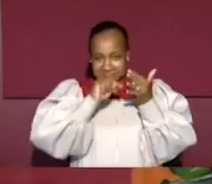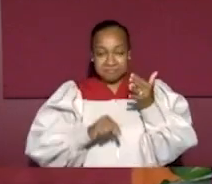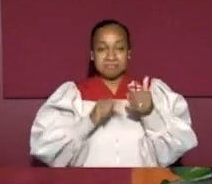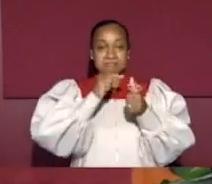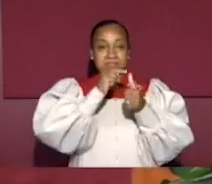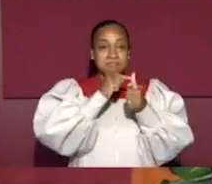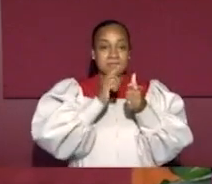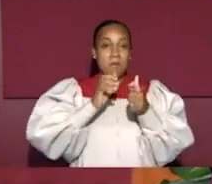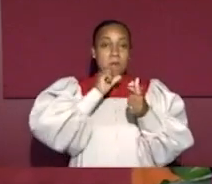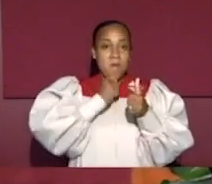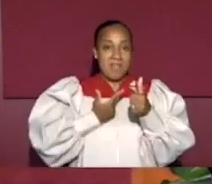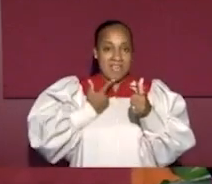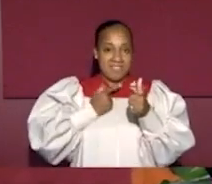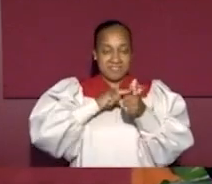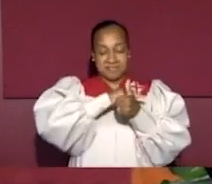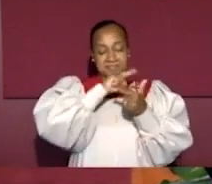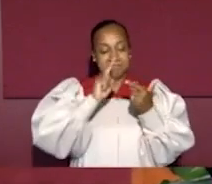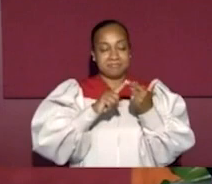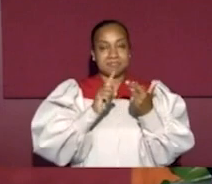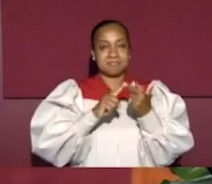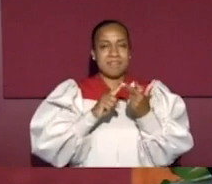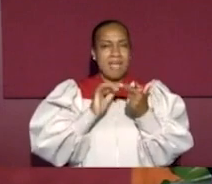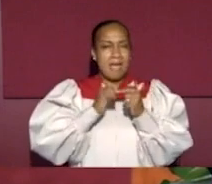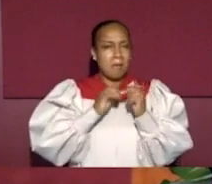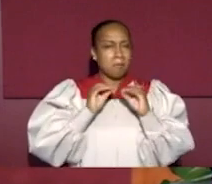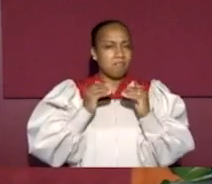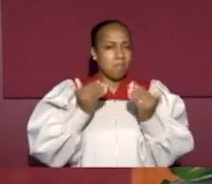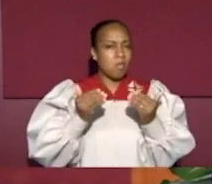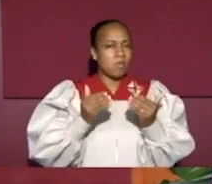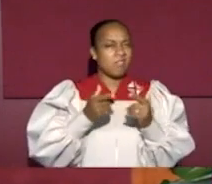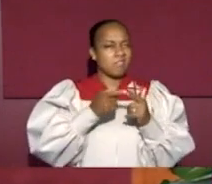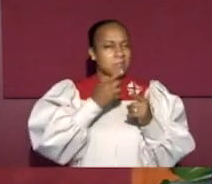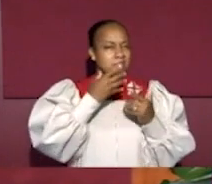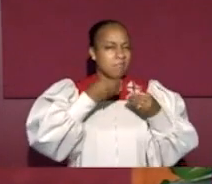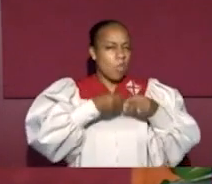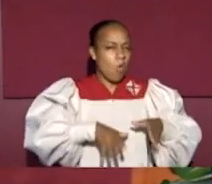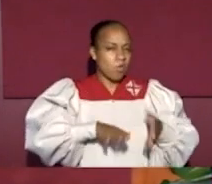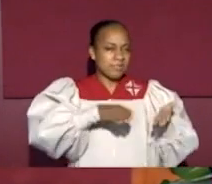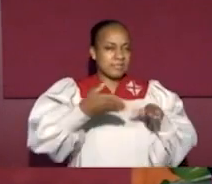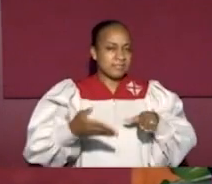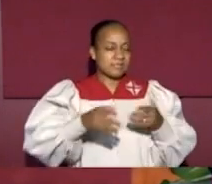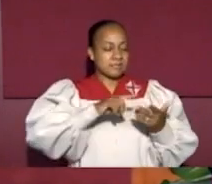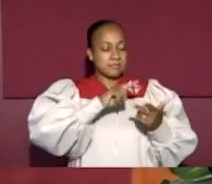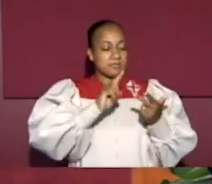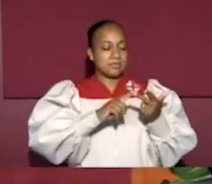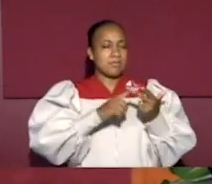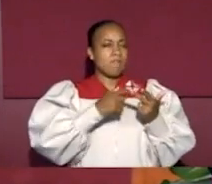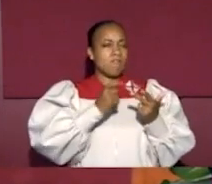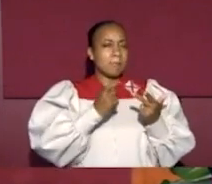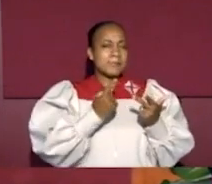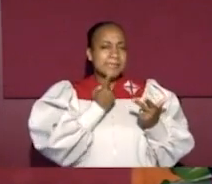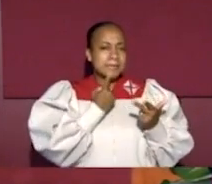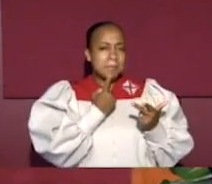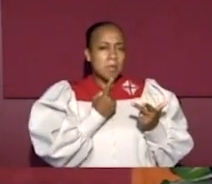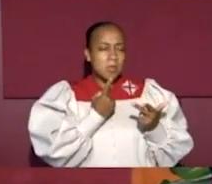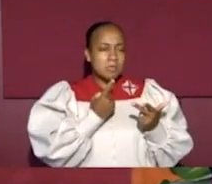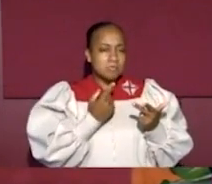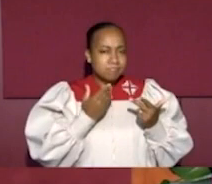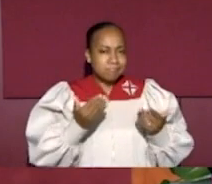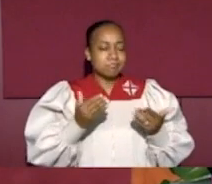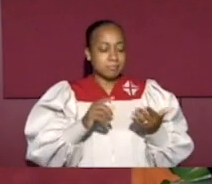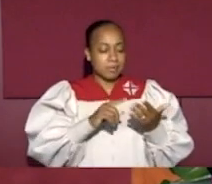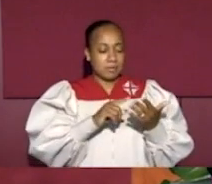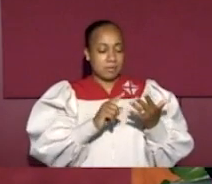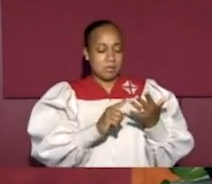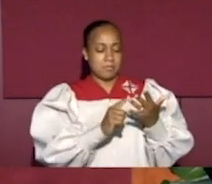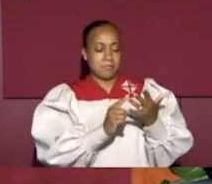forward from our old life. We want to learn how to move forward from loss. We want to learn how to move forward from disappointment. We want to